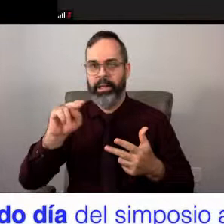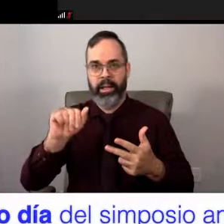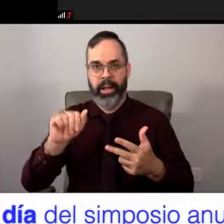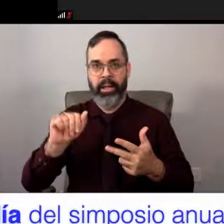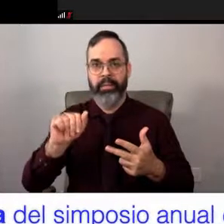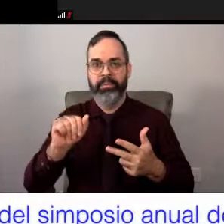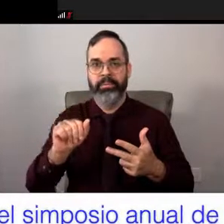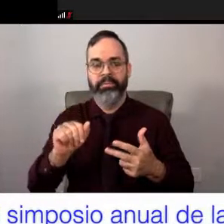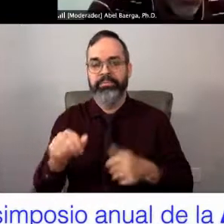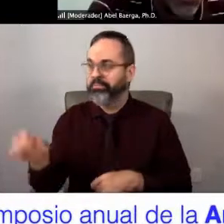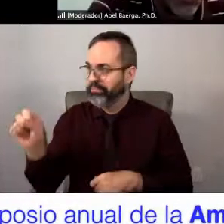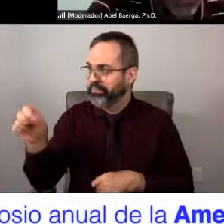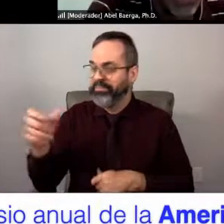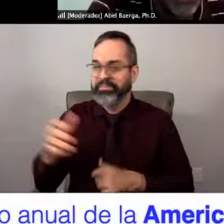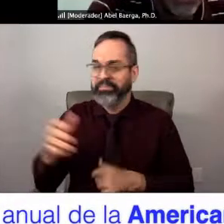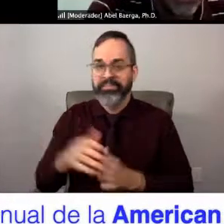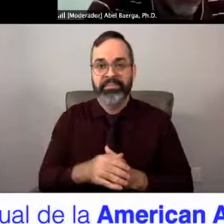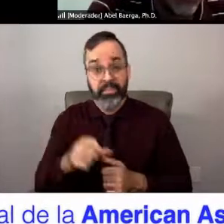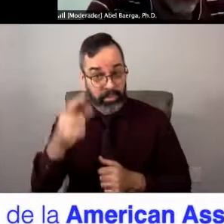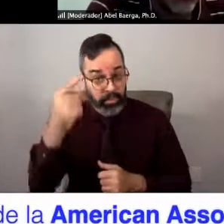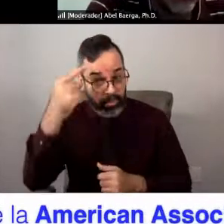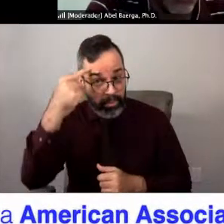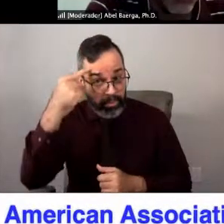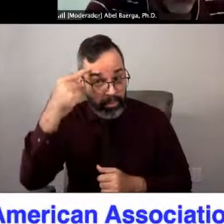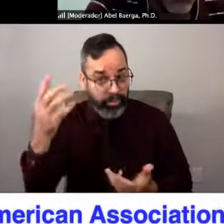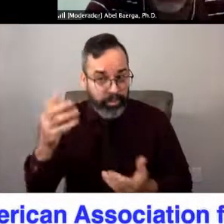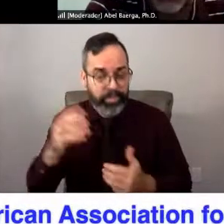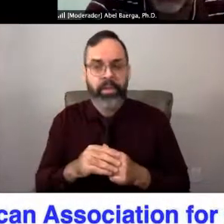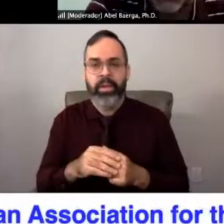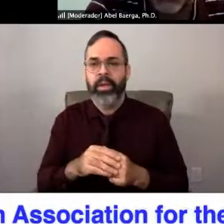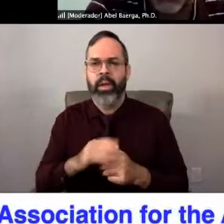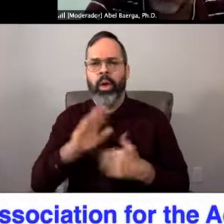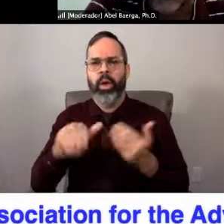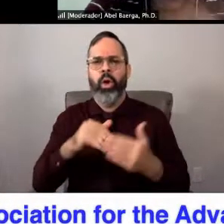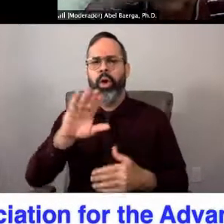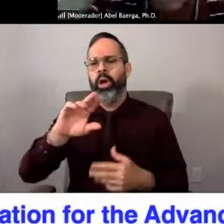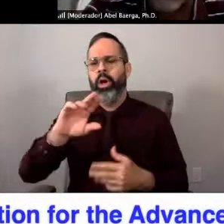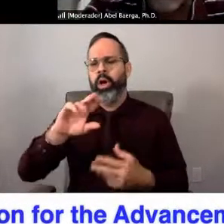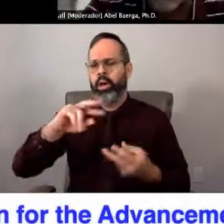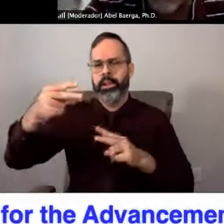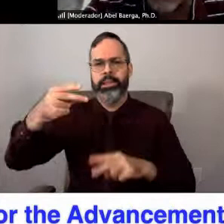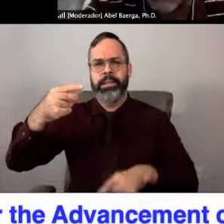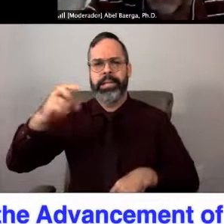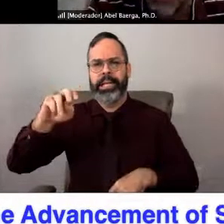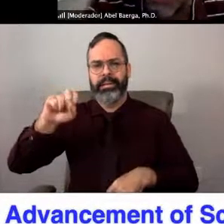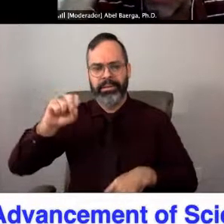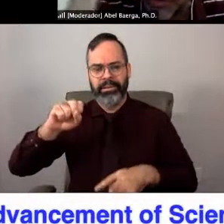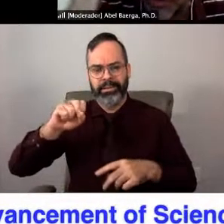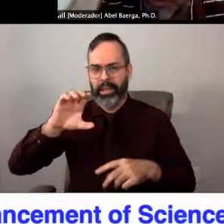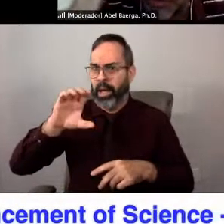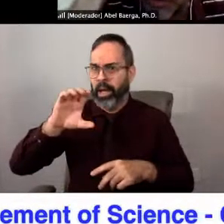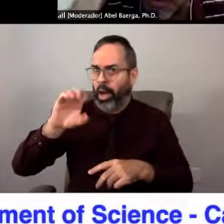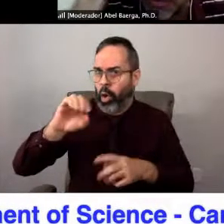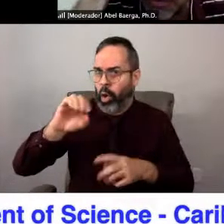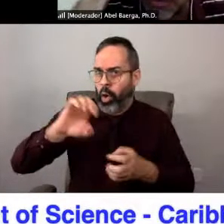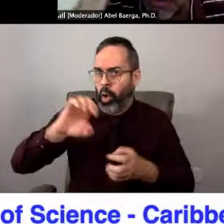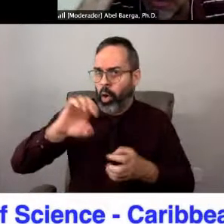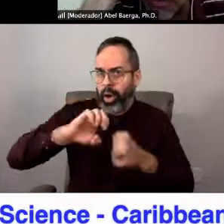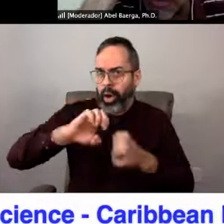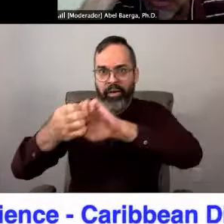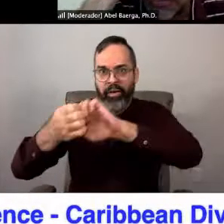Yes. And it says, do you think that all your genes are co-evolving inside a gene cluster?